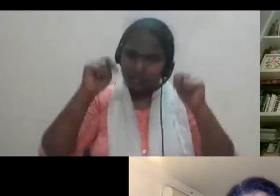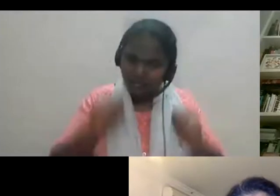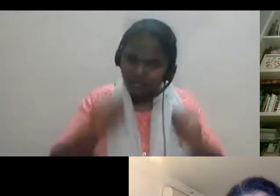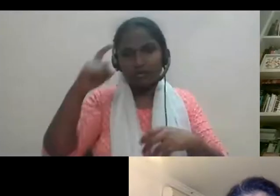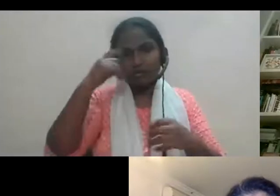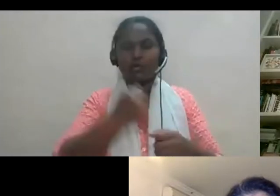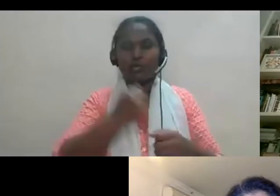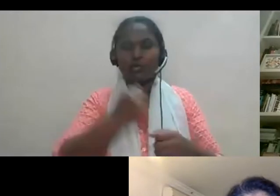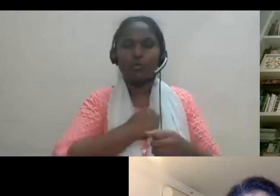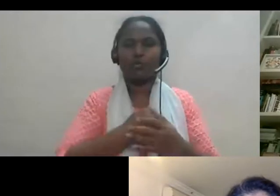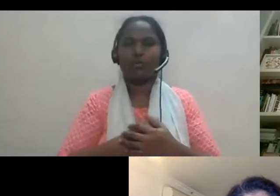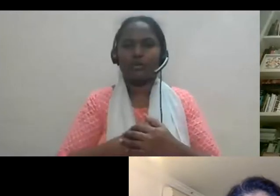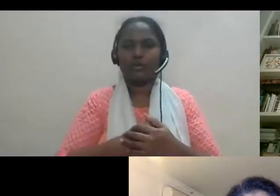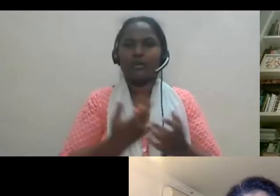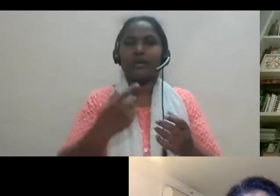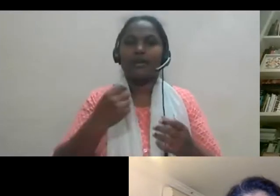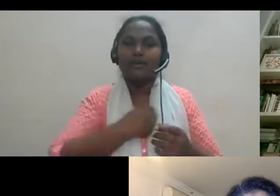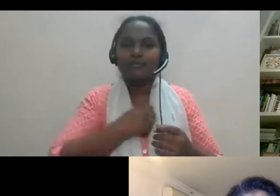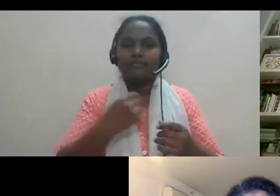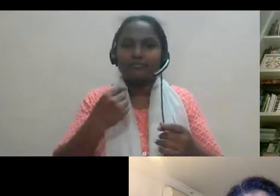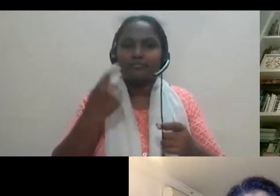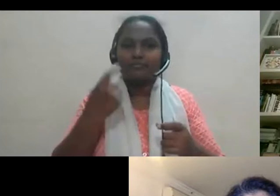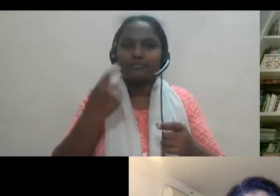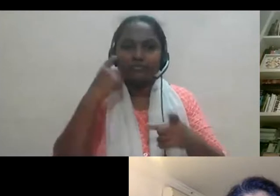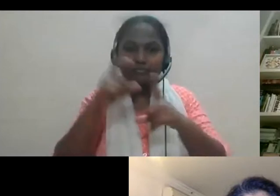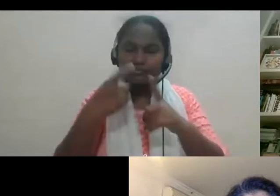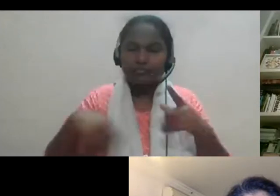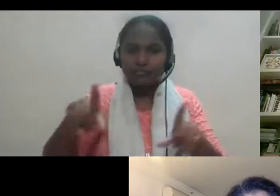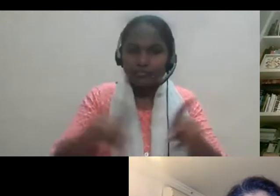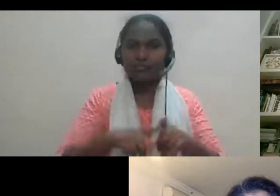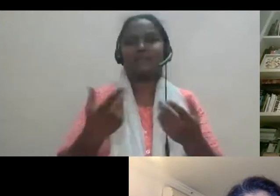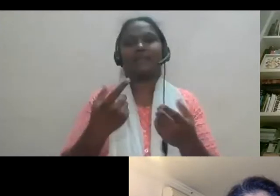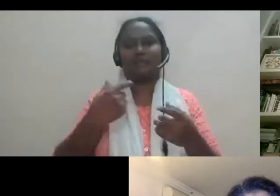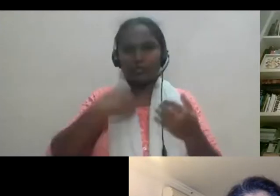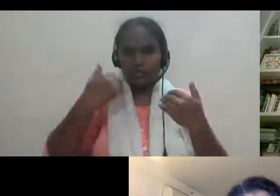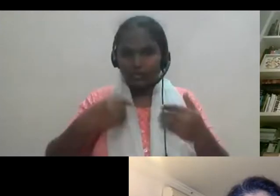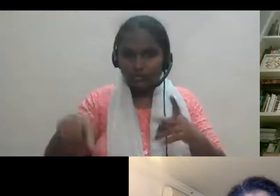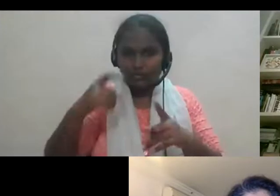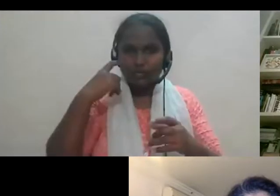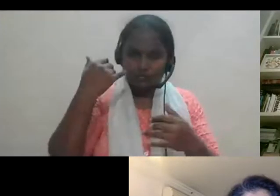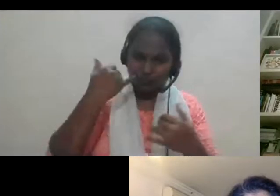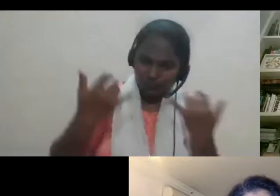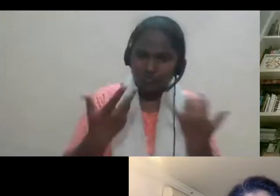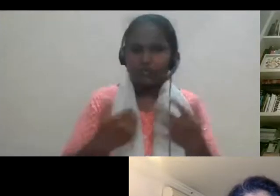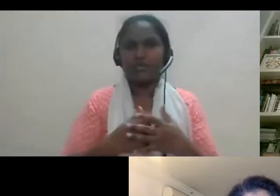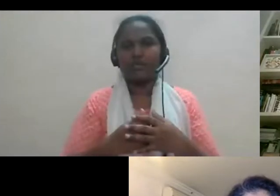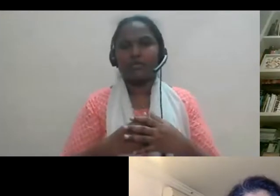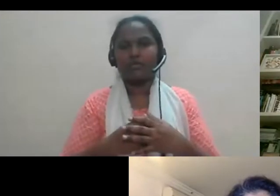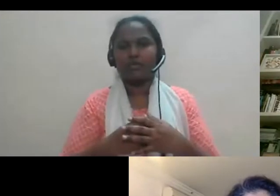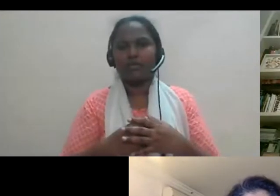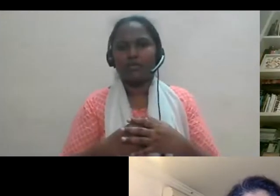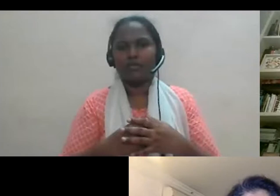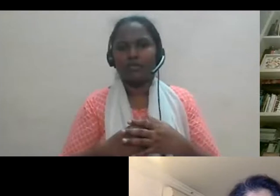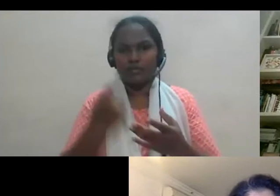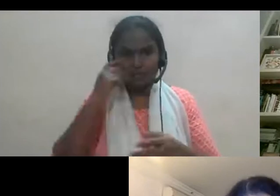our own identities and put those identities on the fore and, you know, value